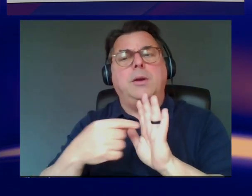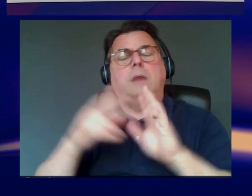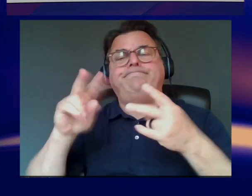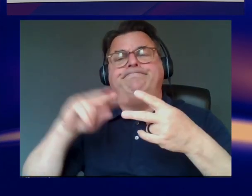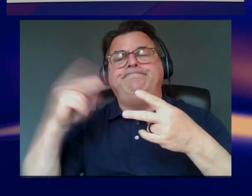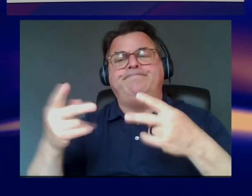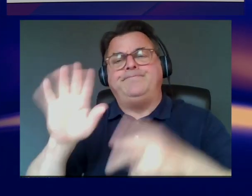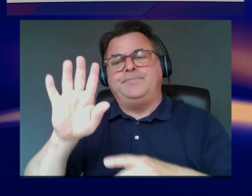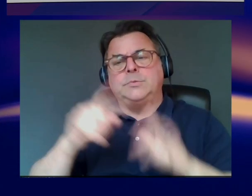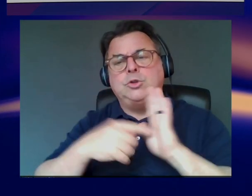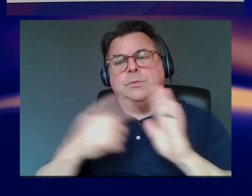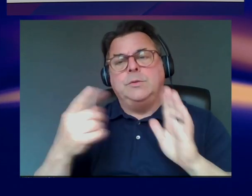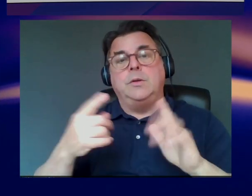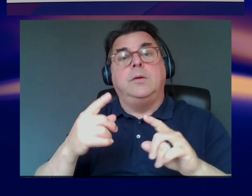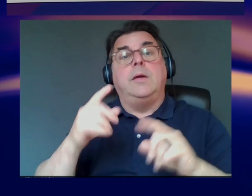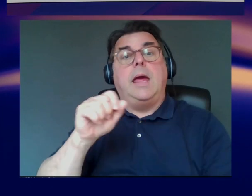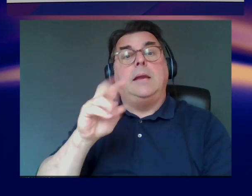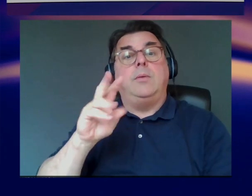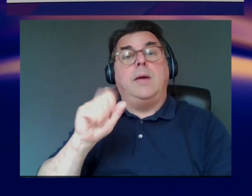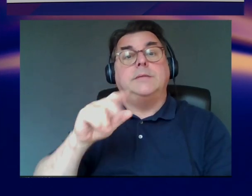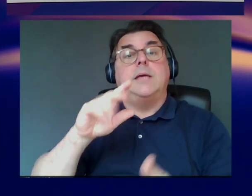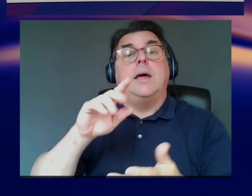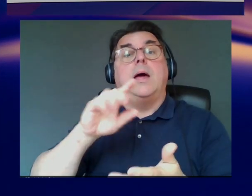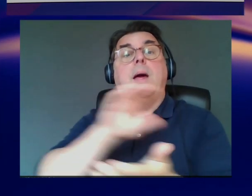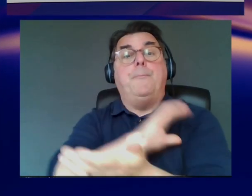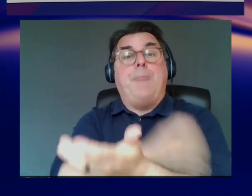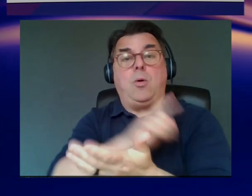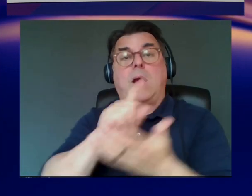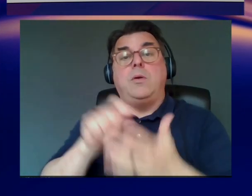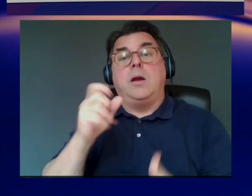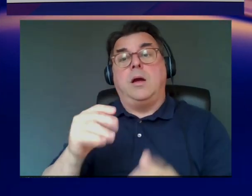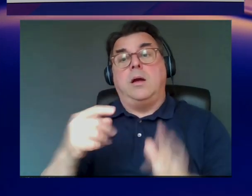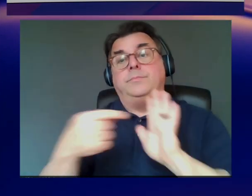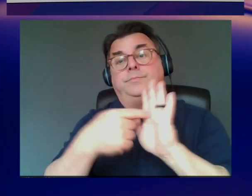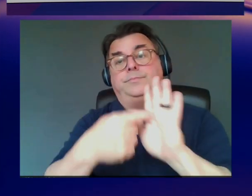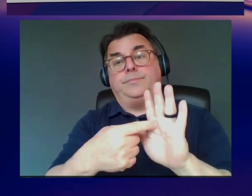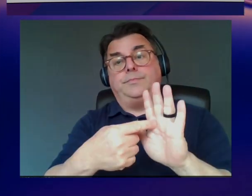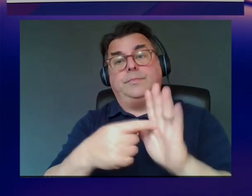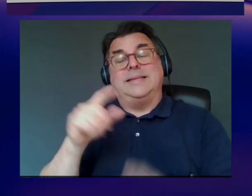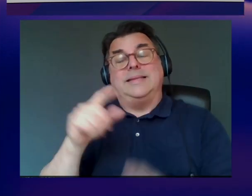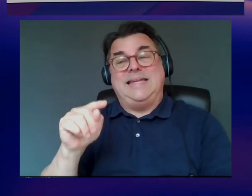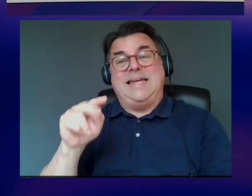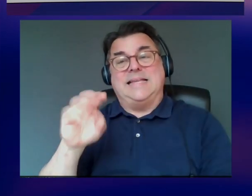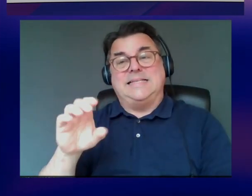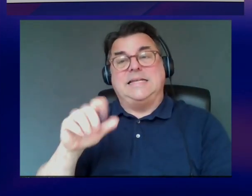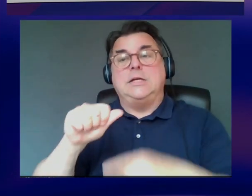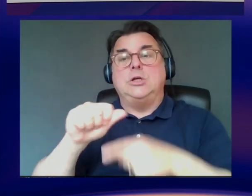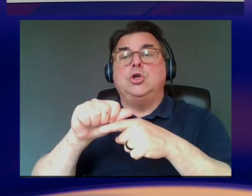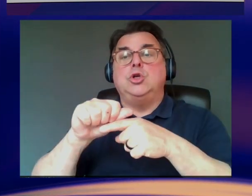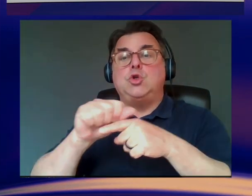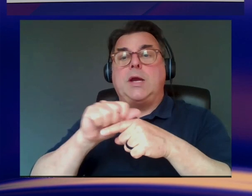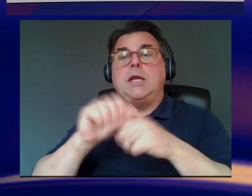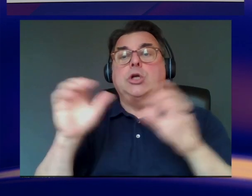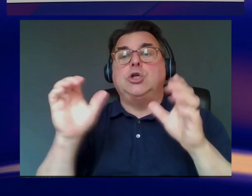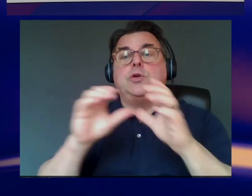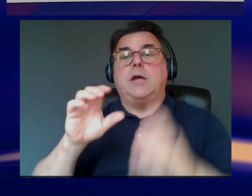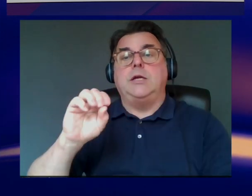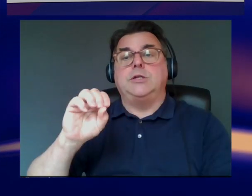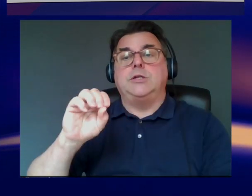that specific time? If you can't make it to that specific time, on AWSPowerHour.com, click on the Learn